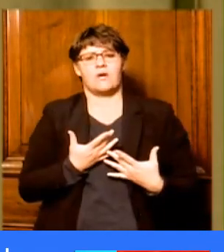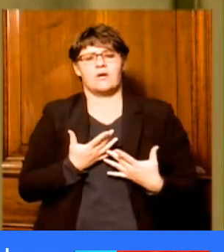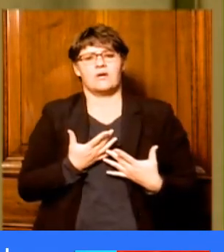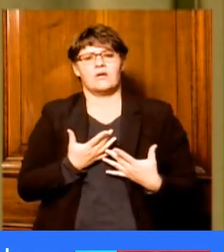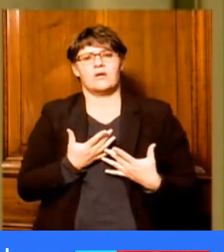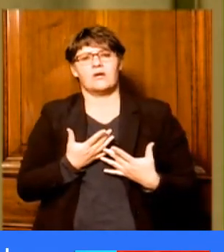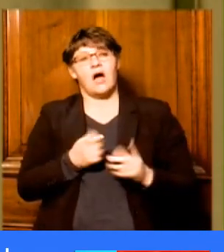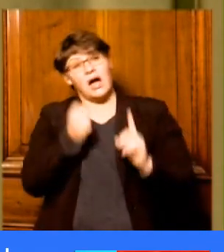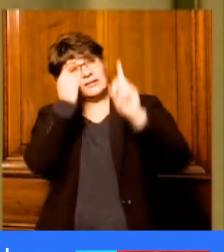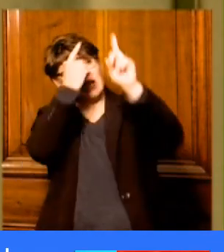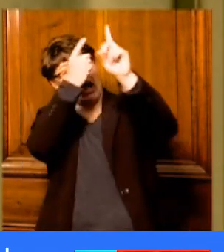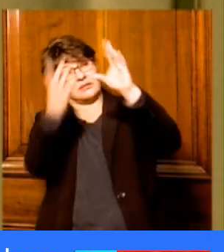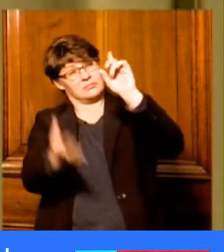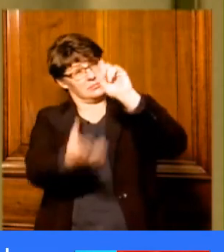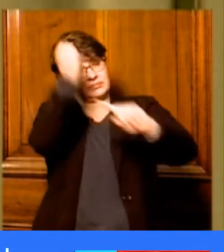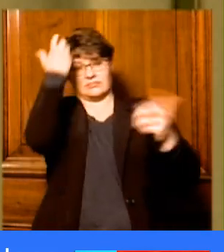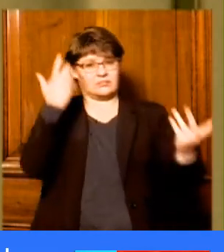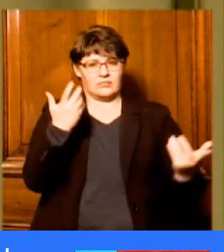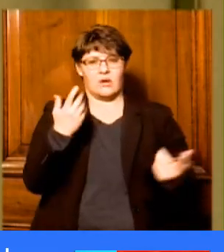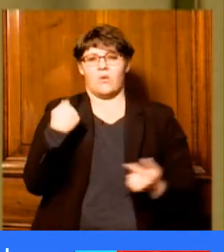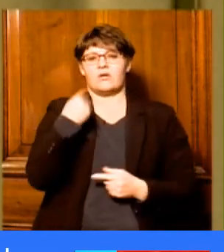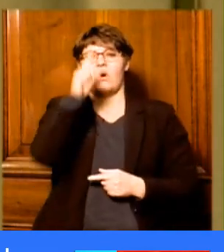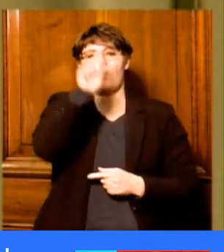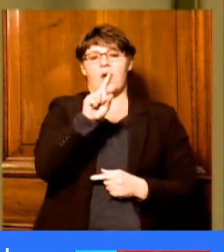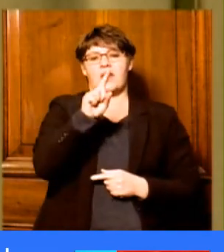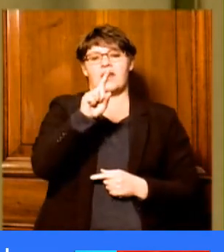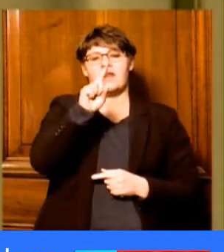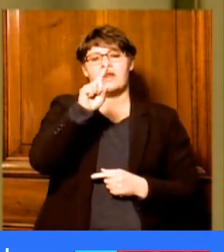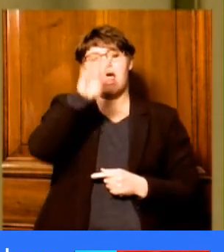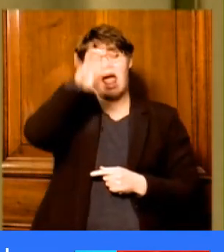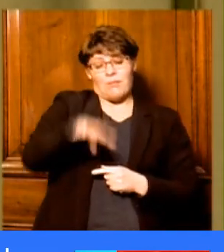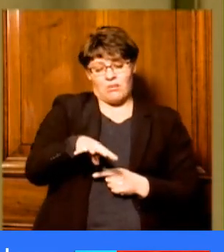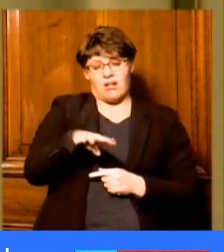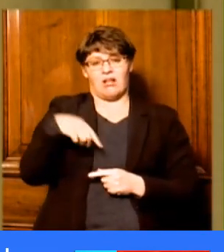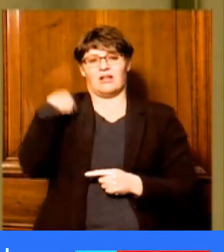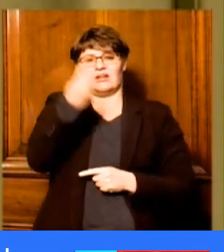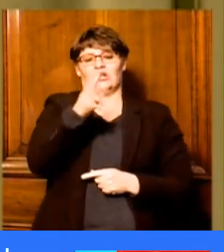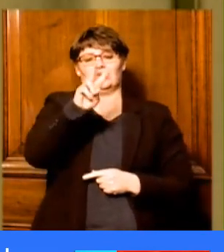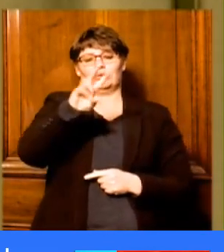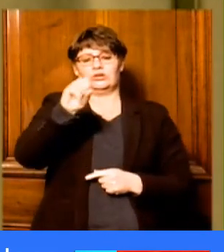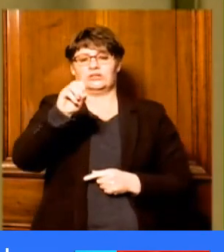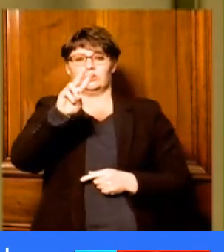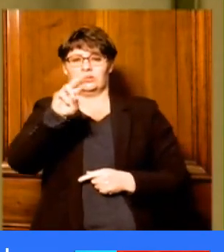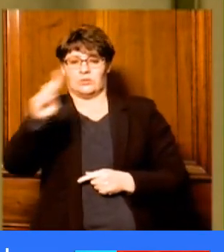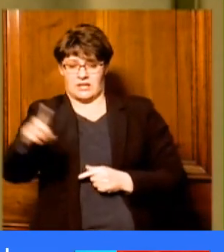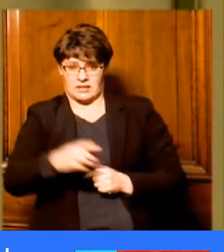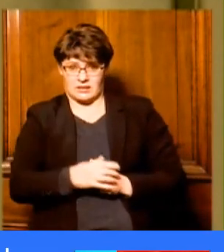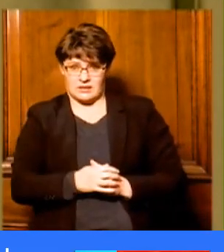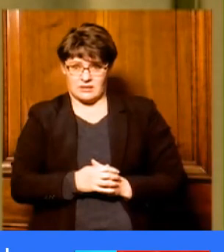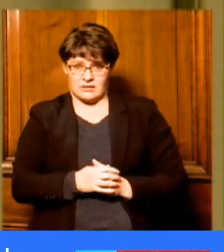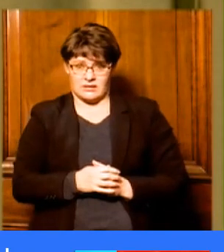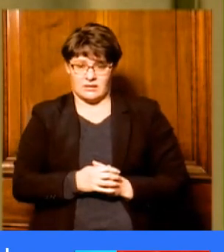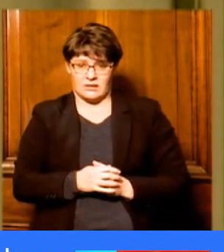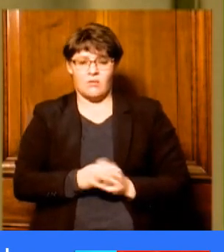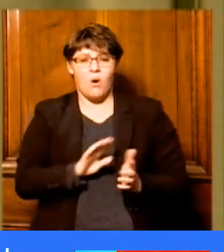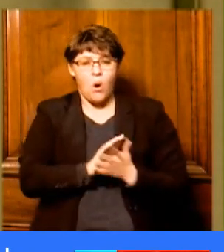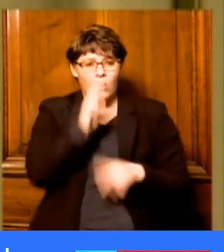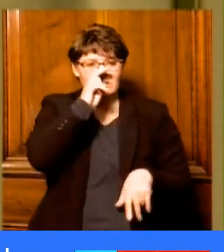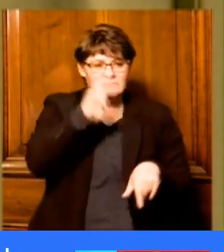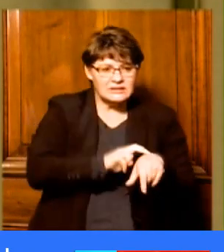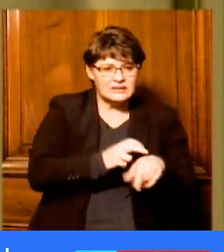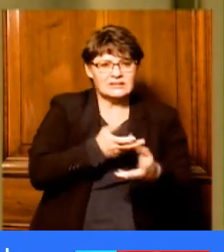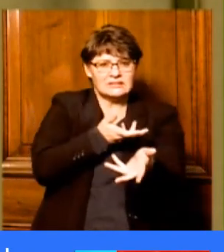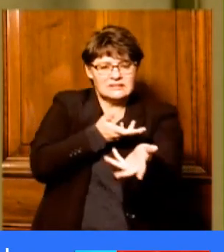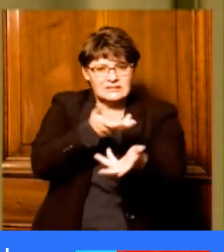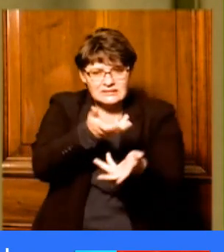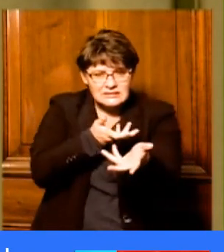for us to achieve it by 1 April next year, depending all else staying the same and the negotiations with the